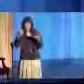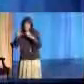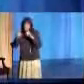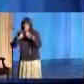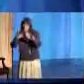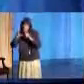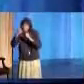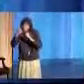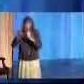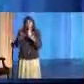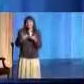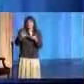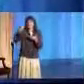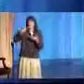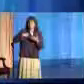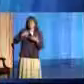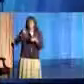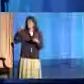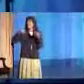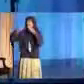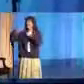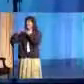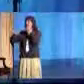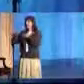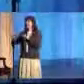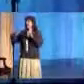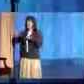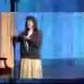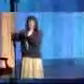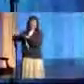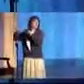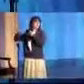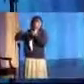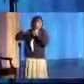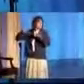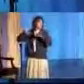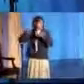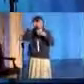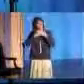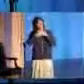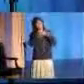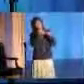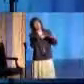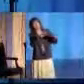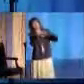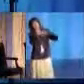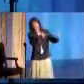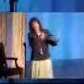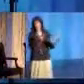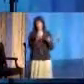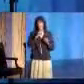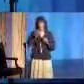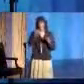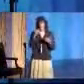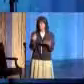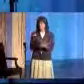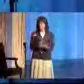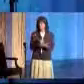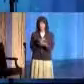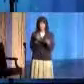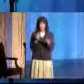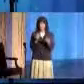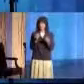is for me to go back to what I've already thought such a long, long time, and then there's nothing new. Then you get more of the